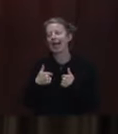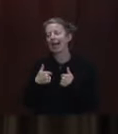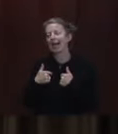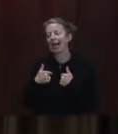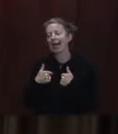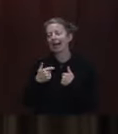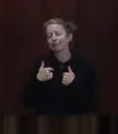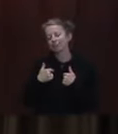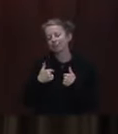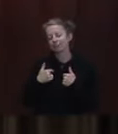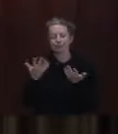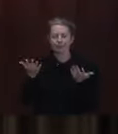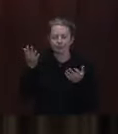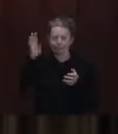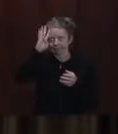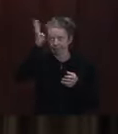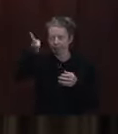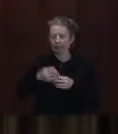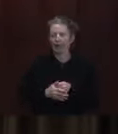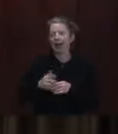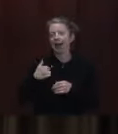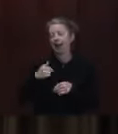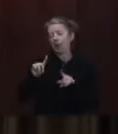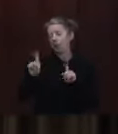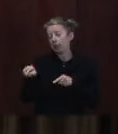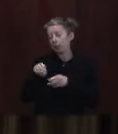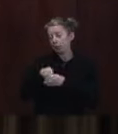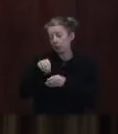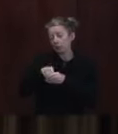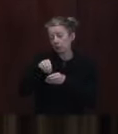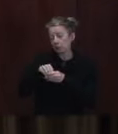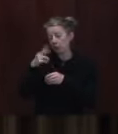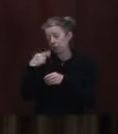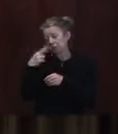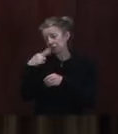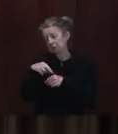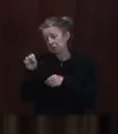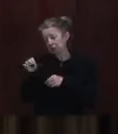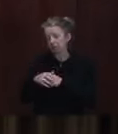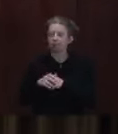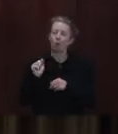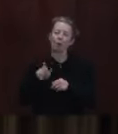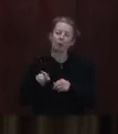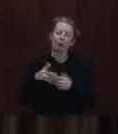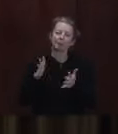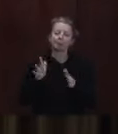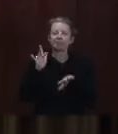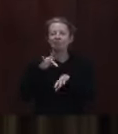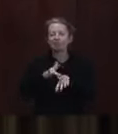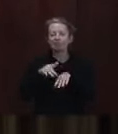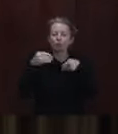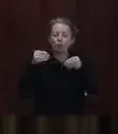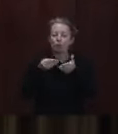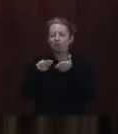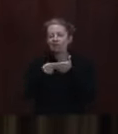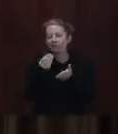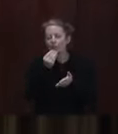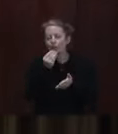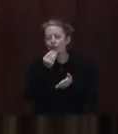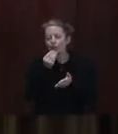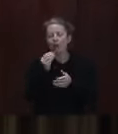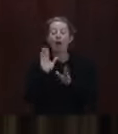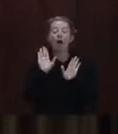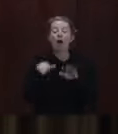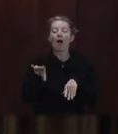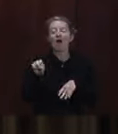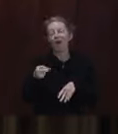to, hypothetically, went to indoor dining, or I went to the store to pick up groceries. Oh, and my